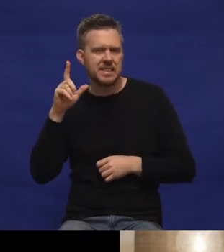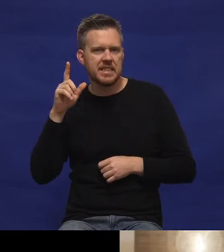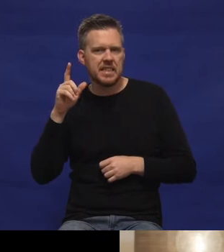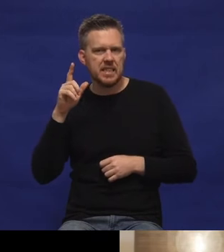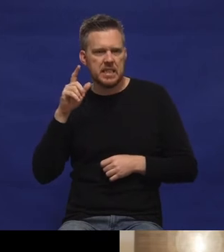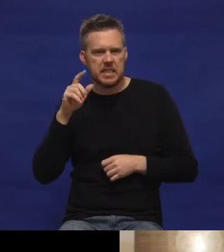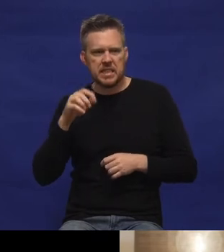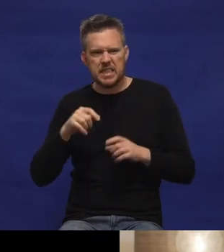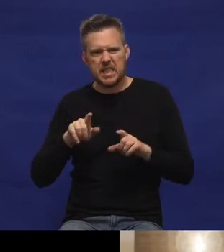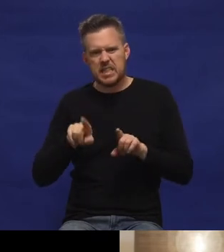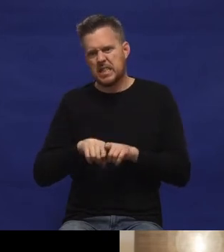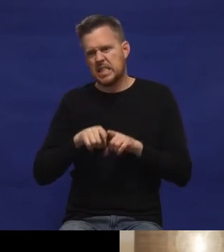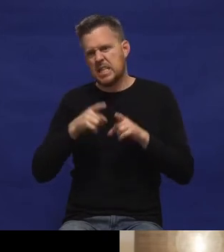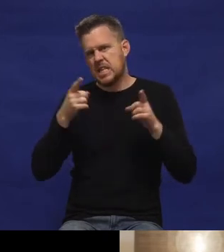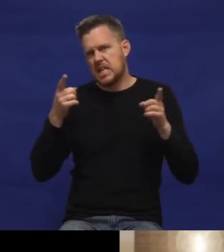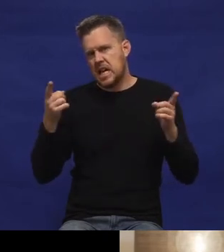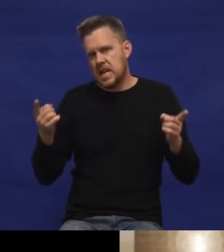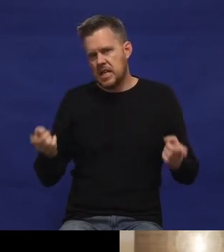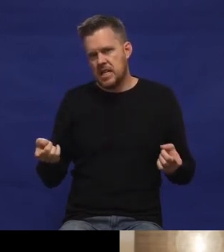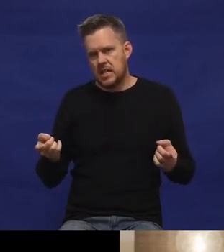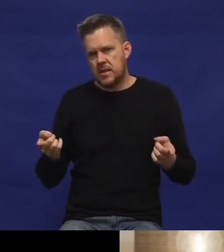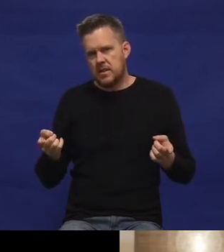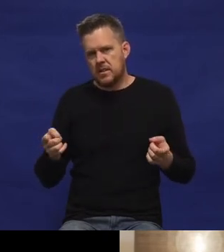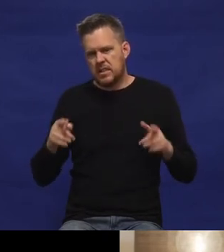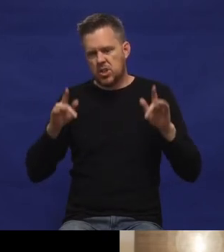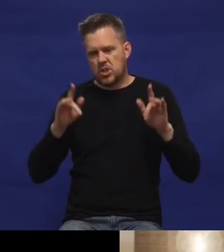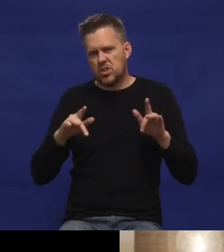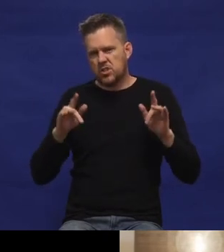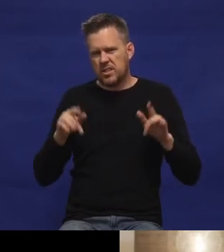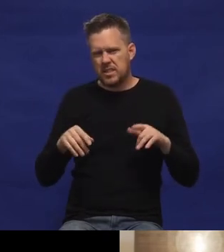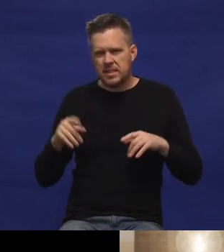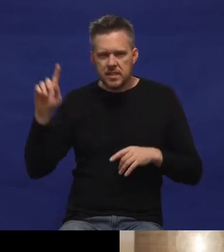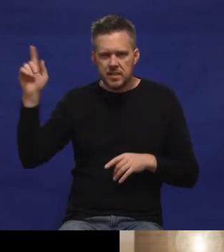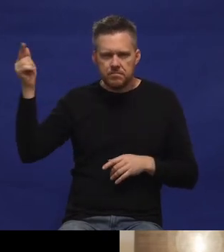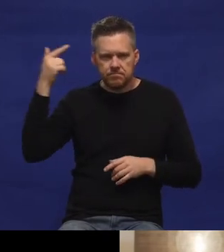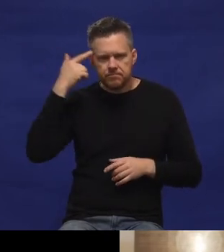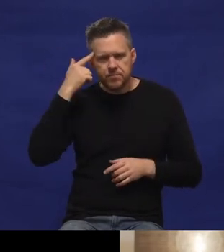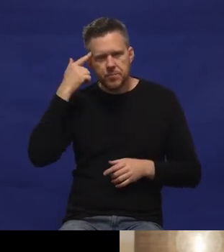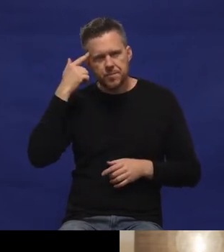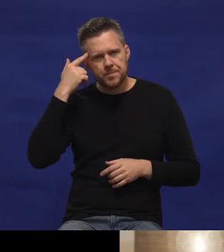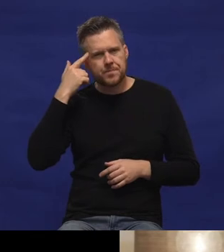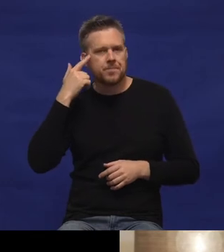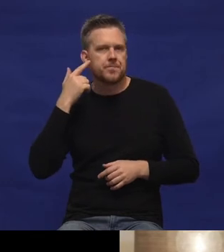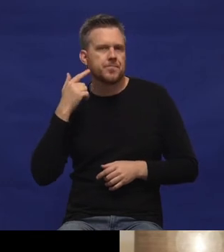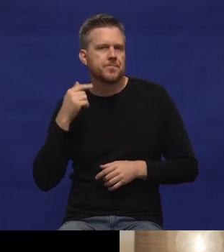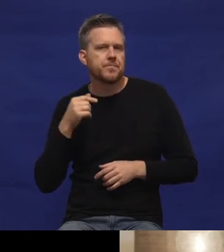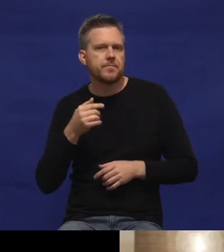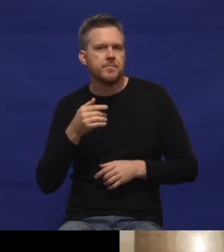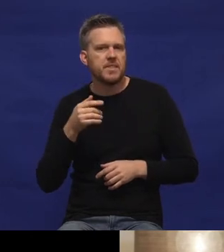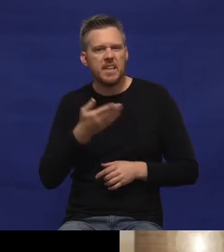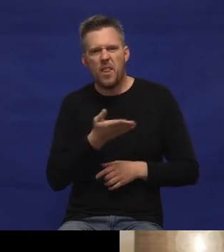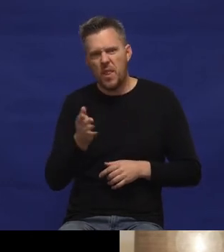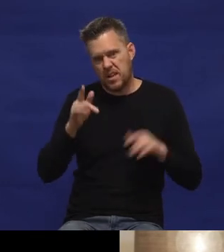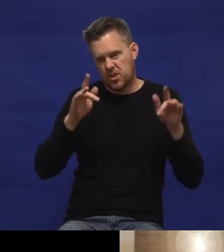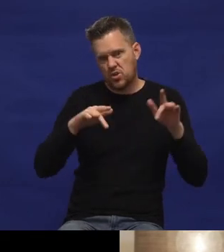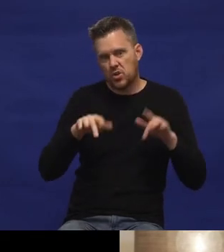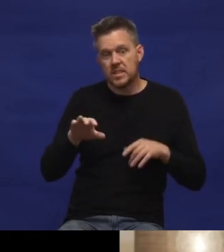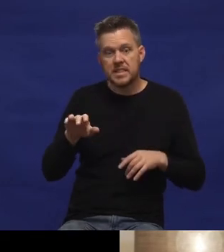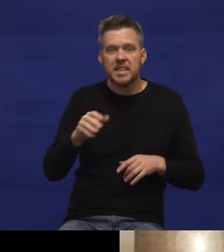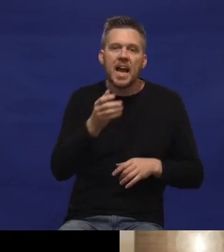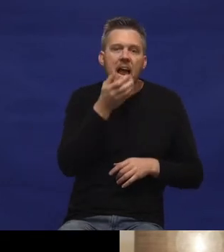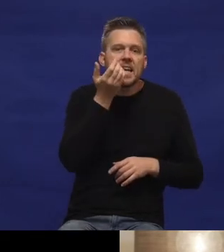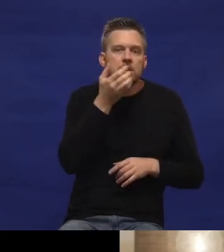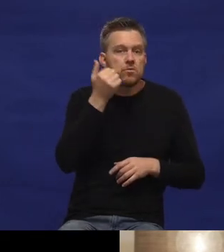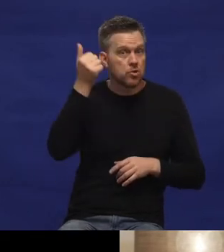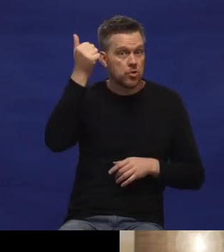that distinction had not yet entered the world. And by that I mean, well, they had not yet eaten of